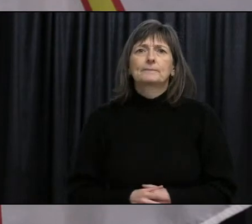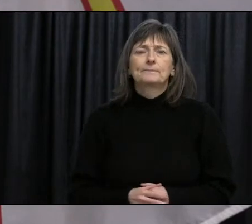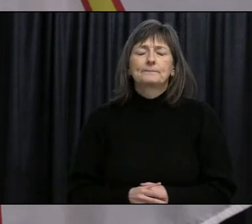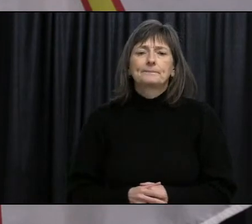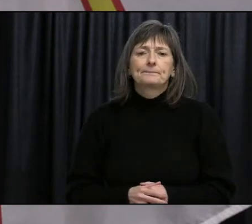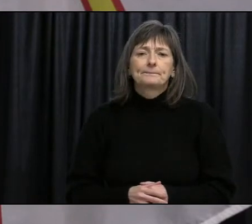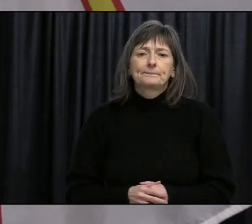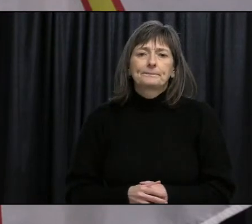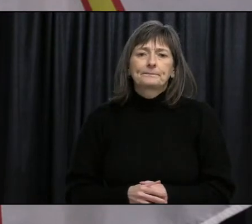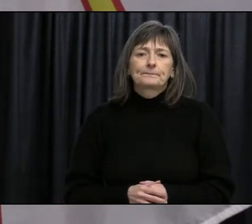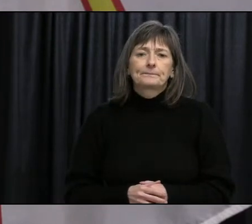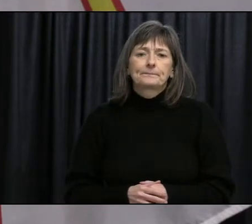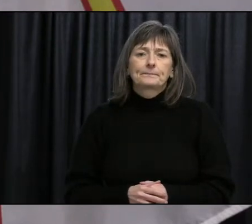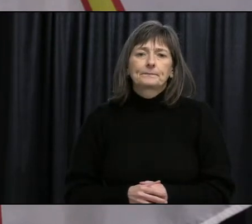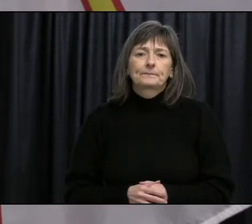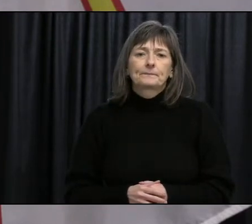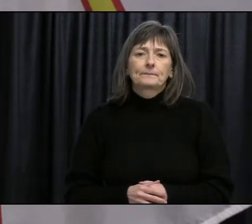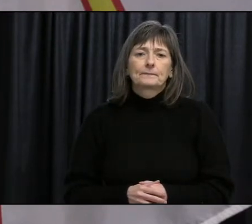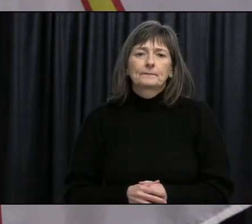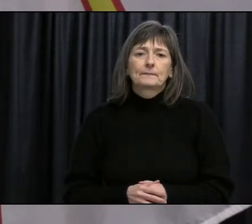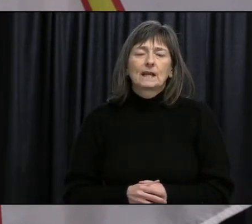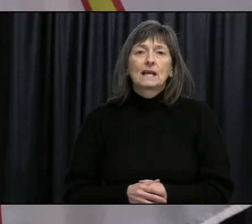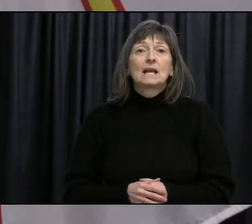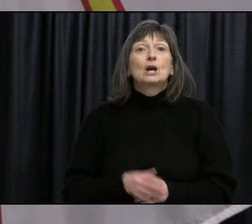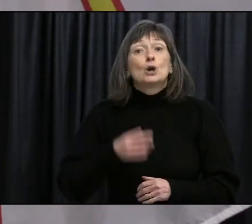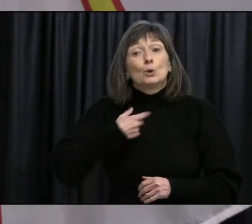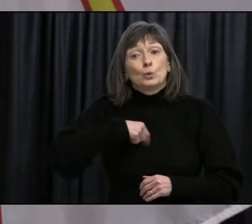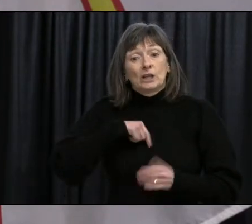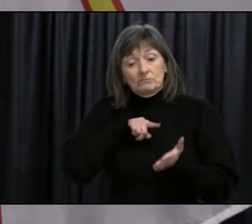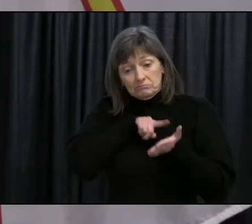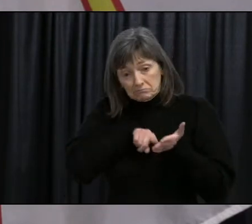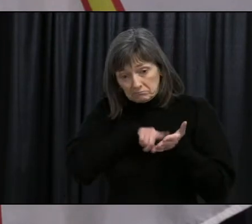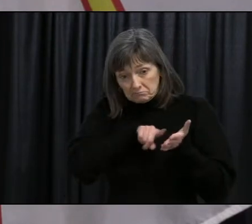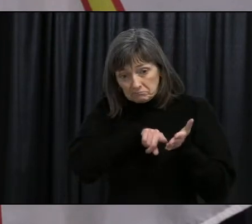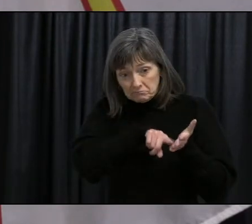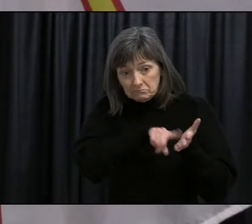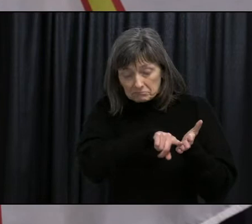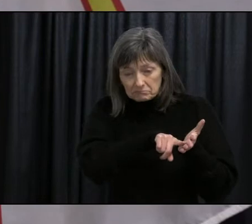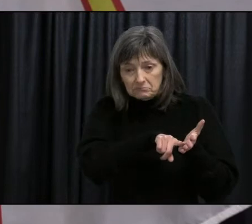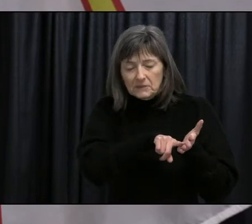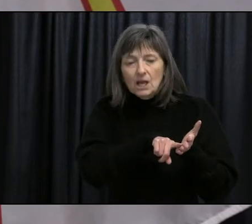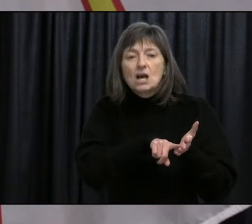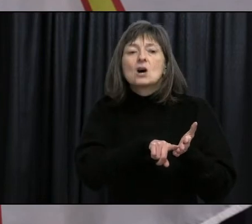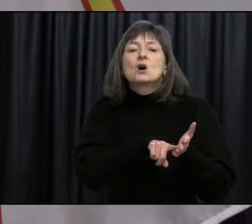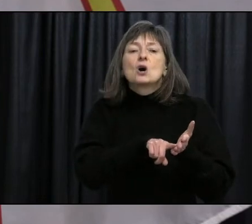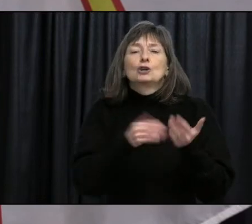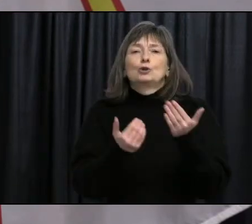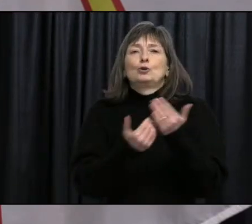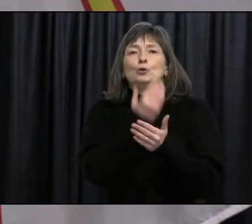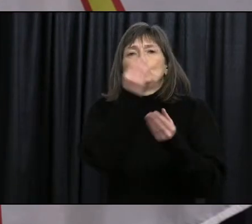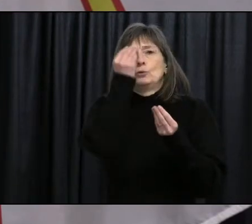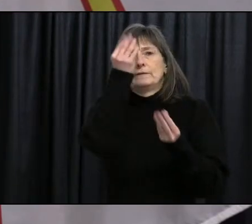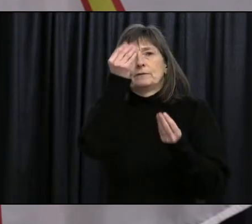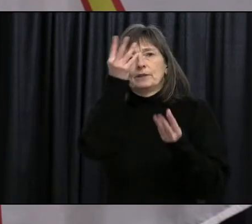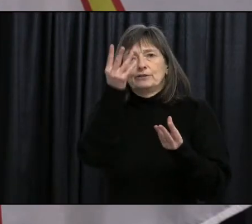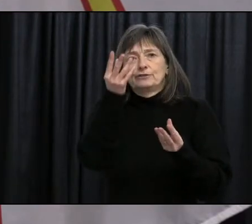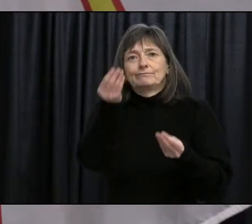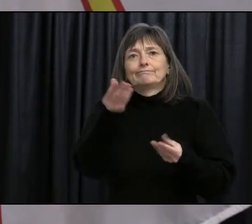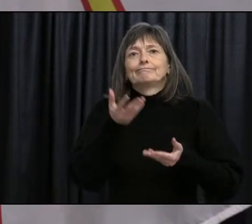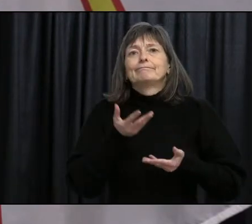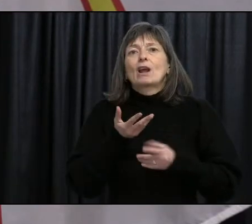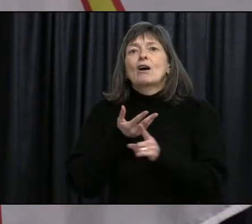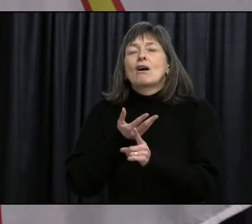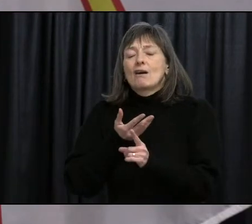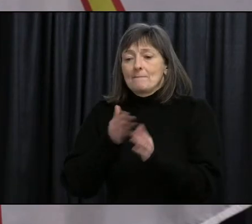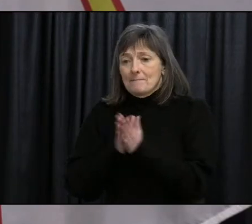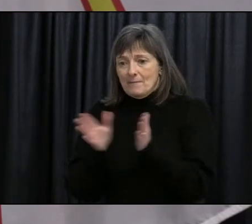that through the course of the investigation, new information came to light that actually pointed public health in